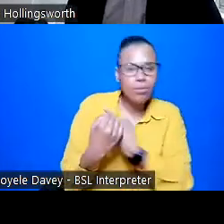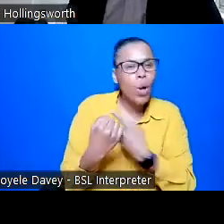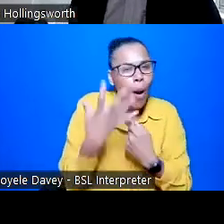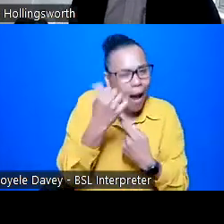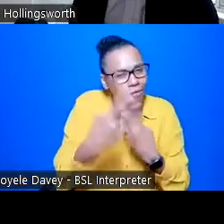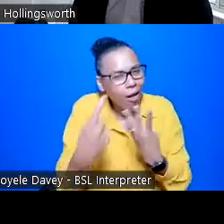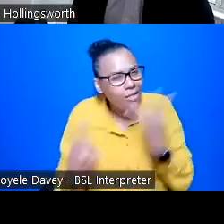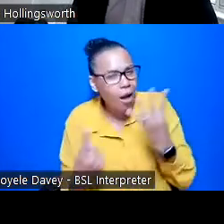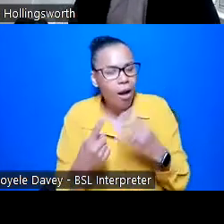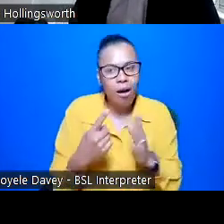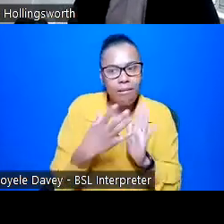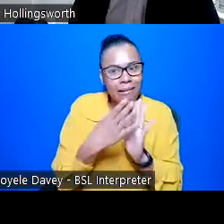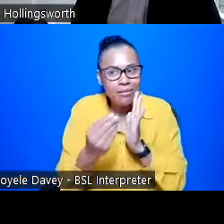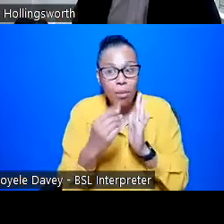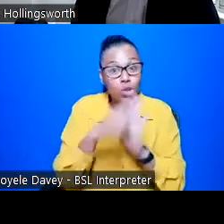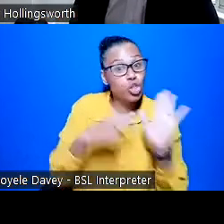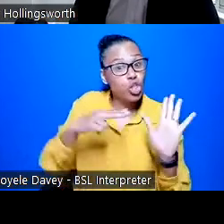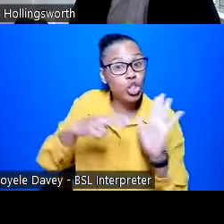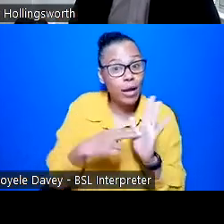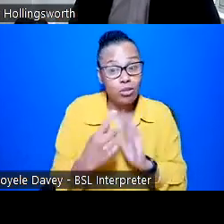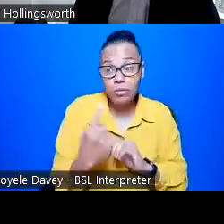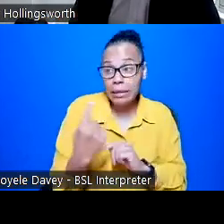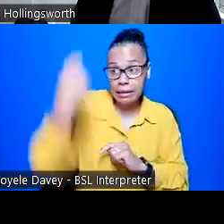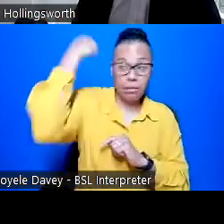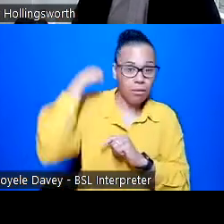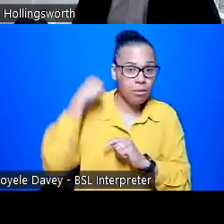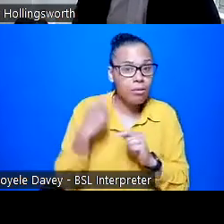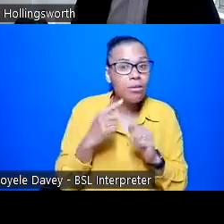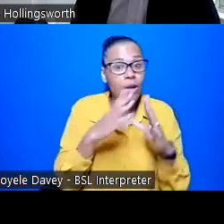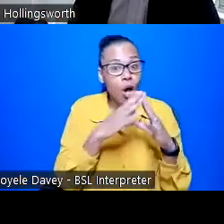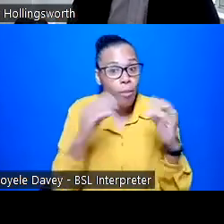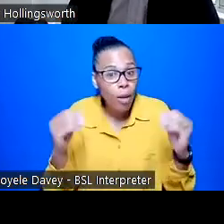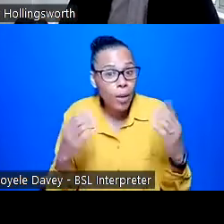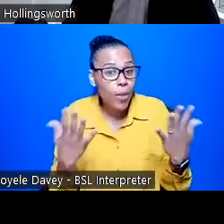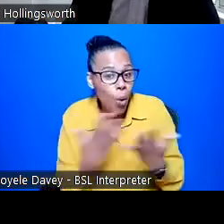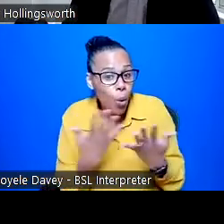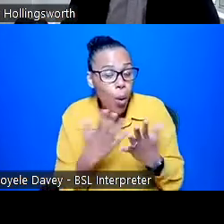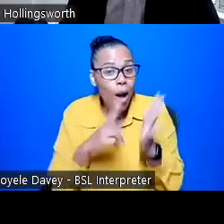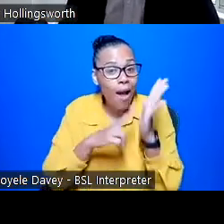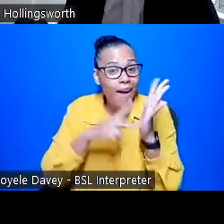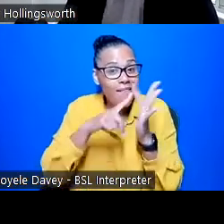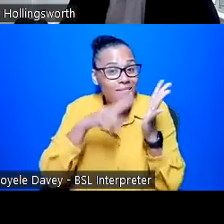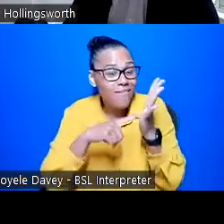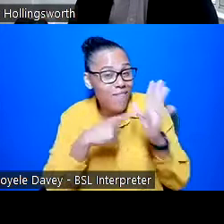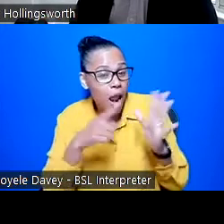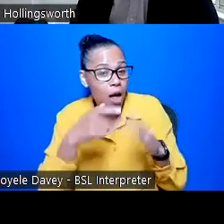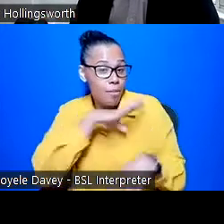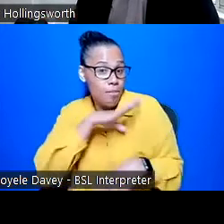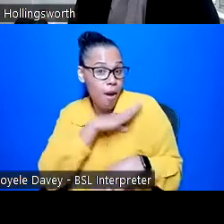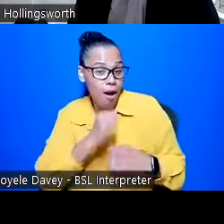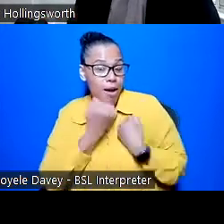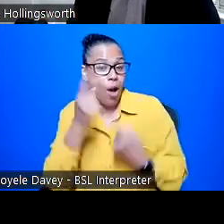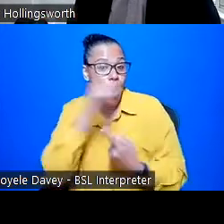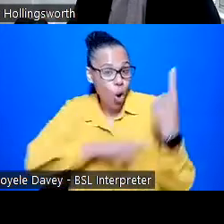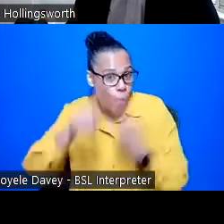that, actually, in January, many of you would have joined us in Birmingham at Villa Park, in fact, for our Sport for All conference, where we perhaps for